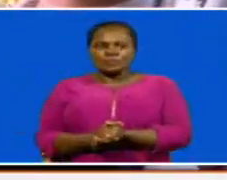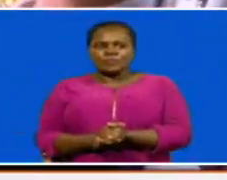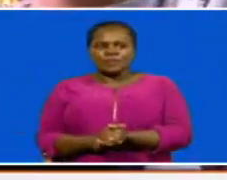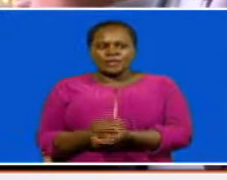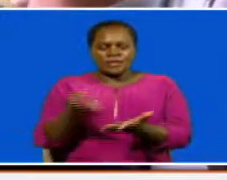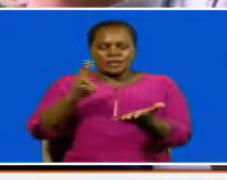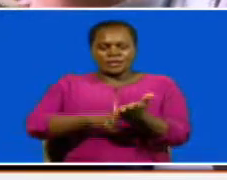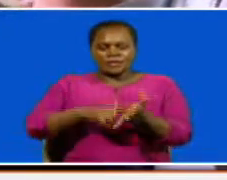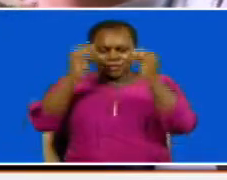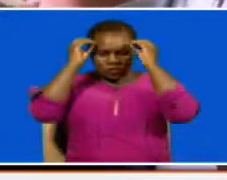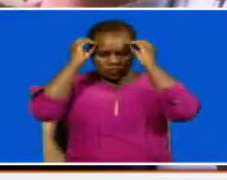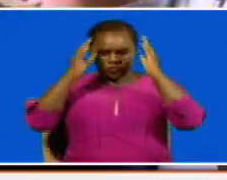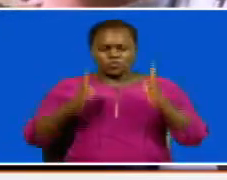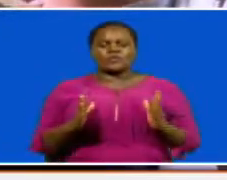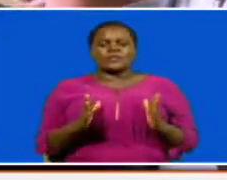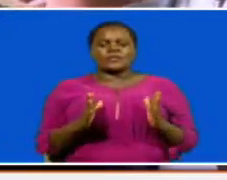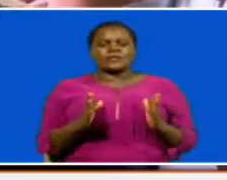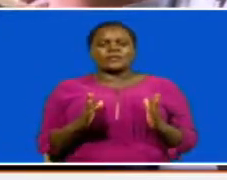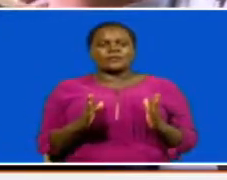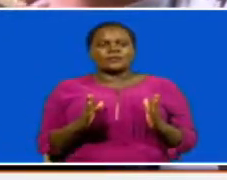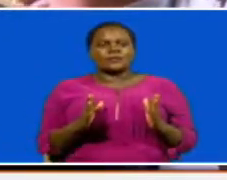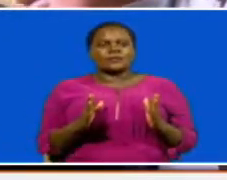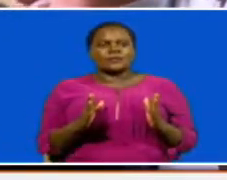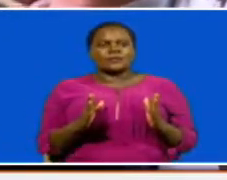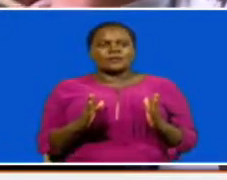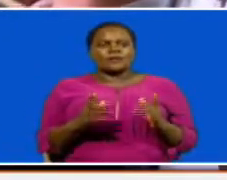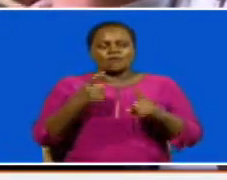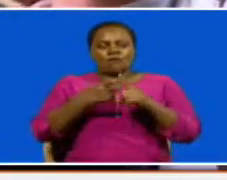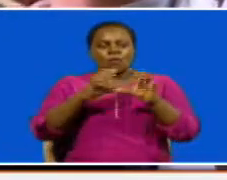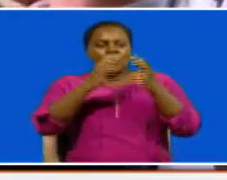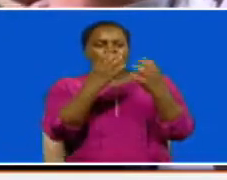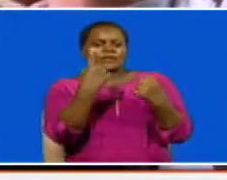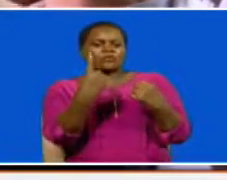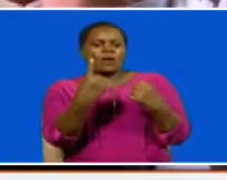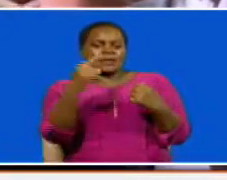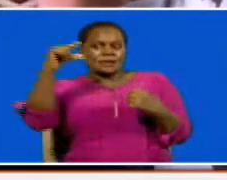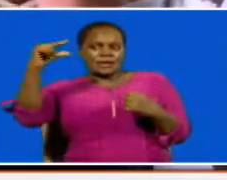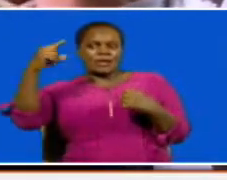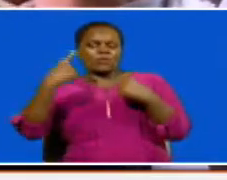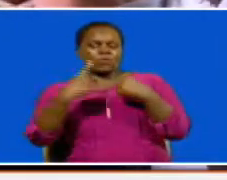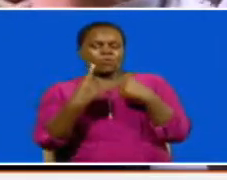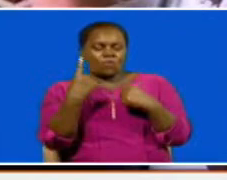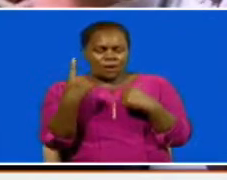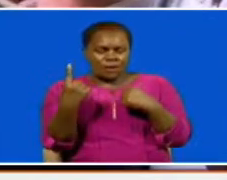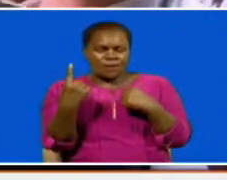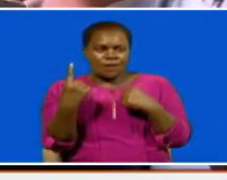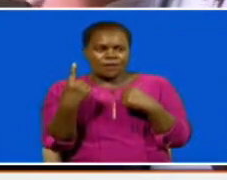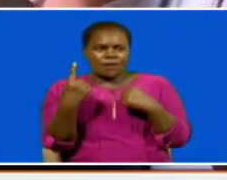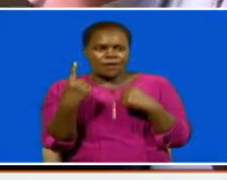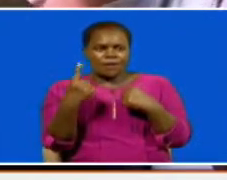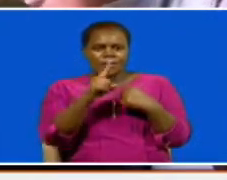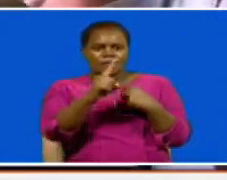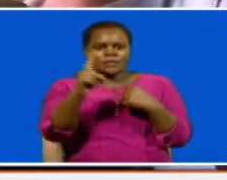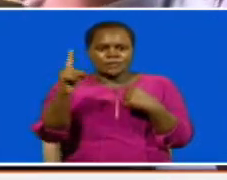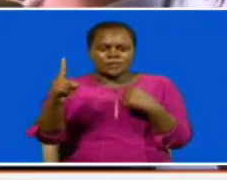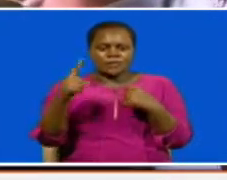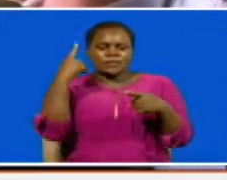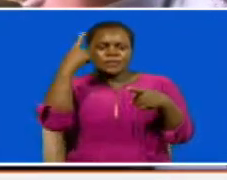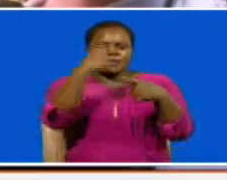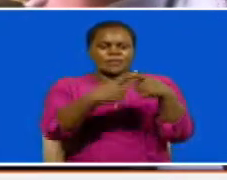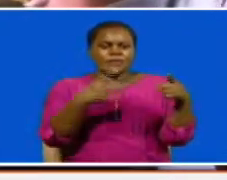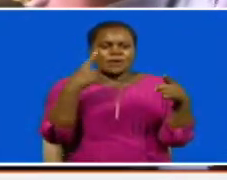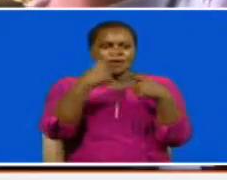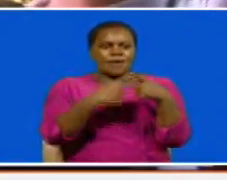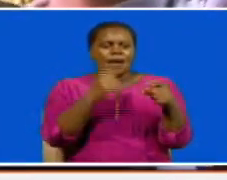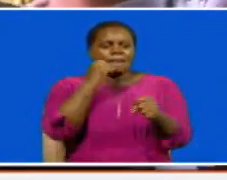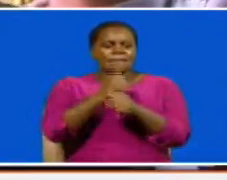of students is done right from standard one, grade one, each and every year,